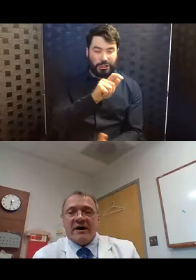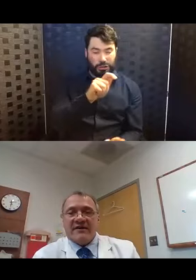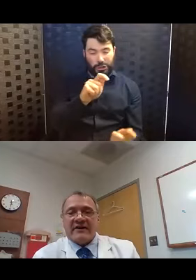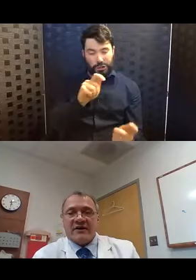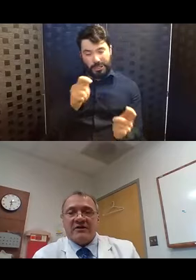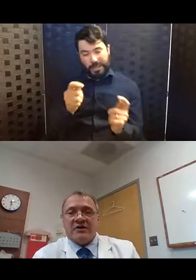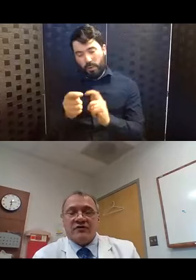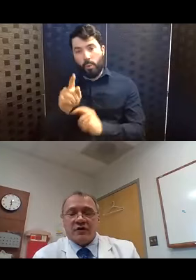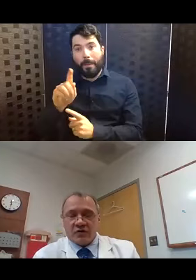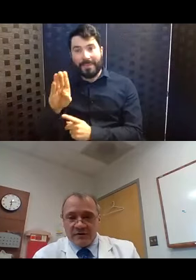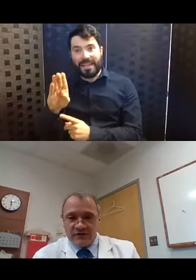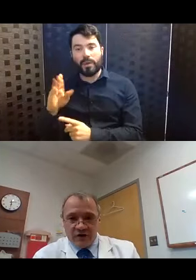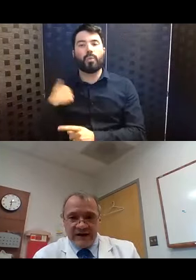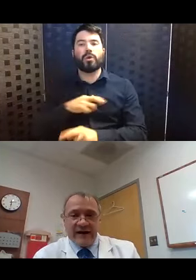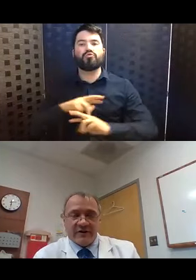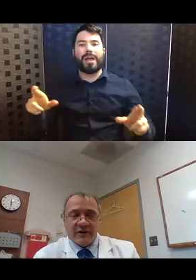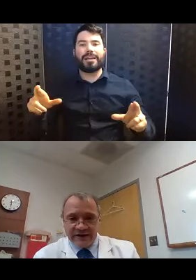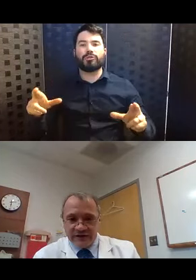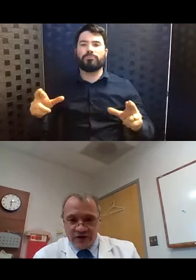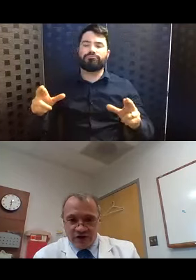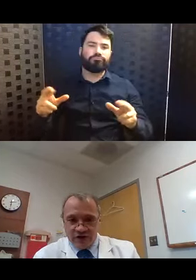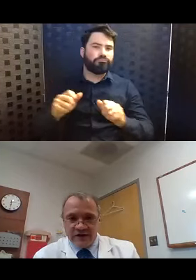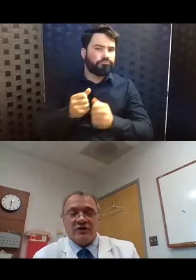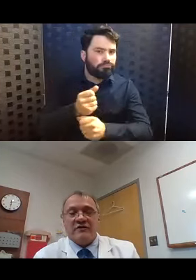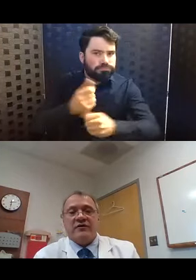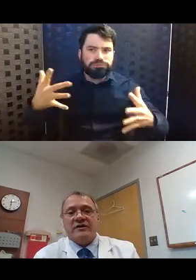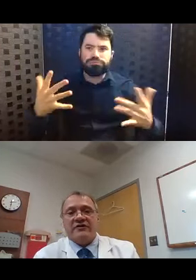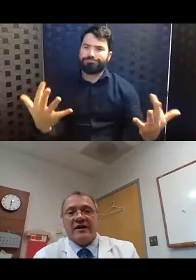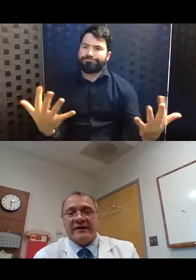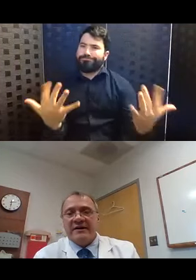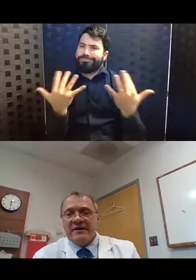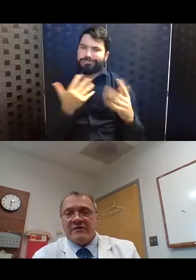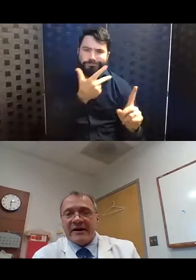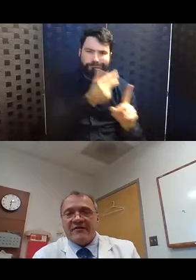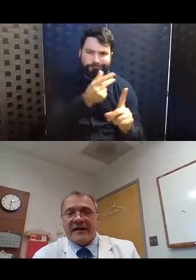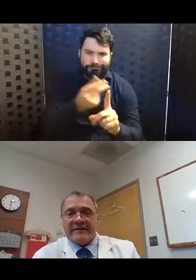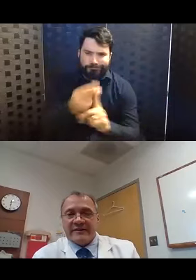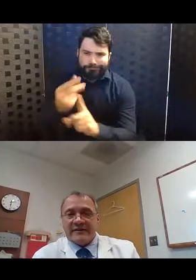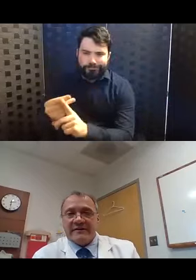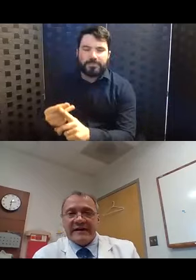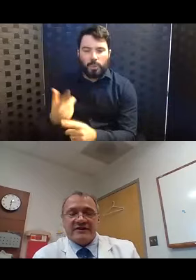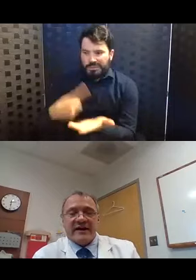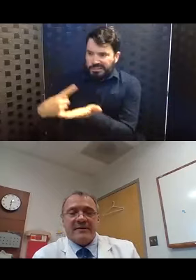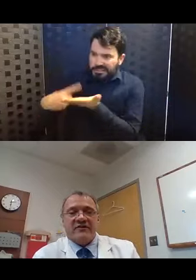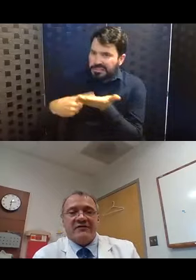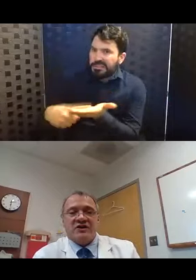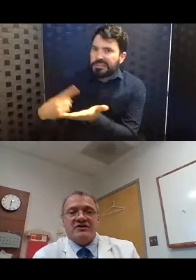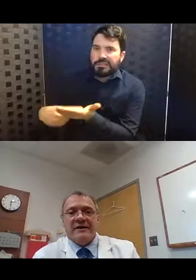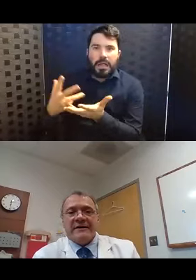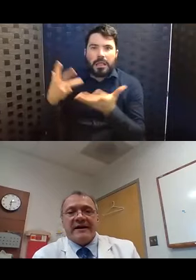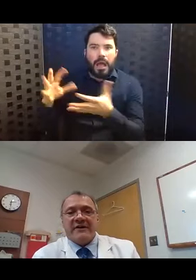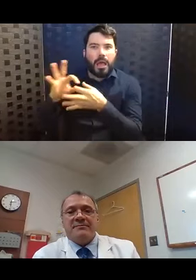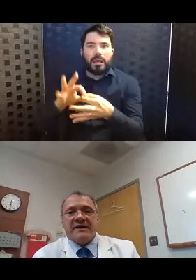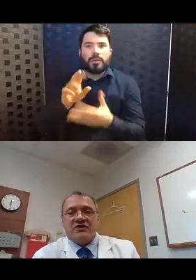help vaccinate those folks. So we've been starting to have a lot of discussions on the university side. And as a matter of fact, Dana, Stan, and myself